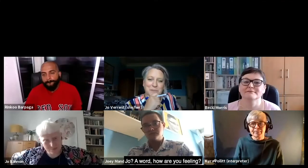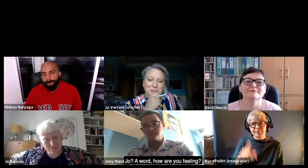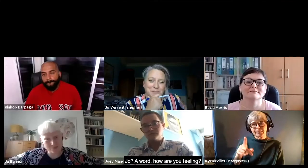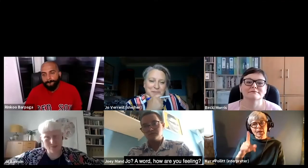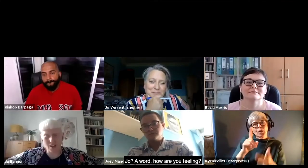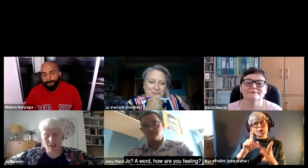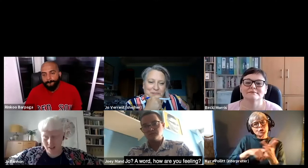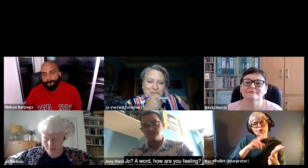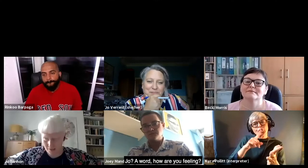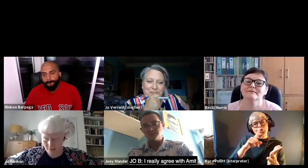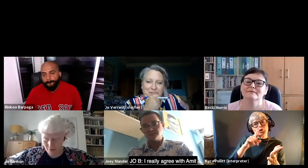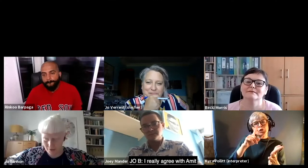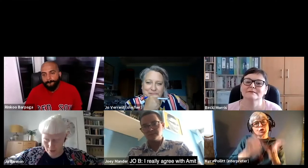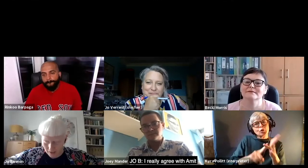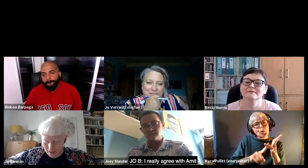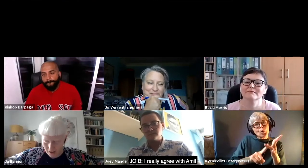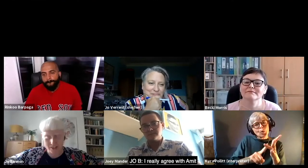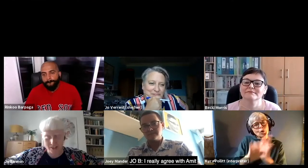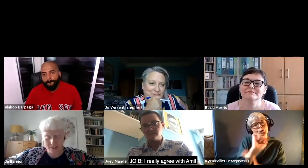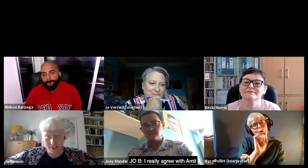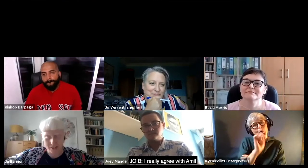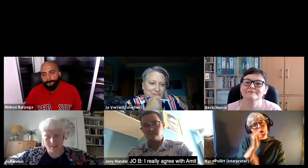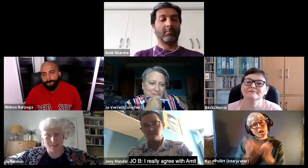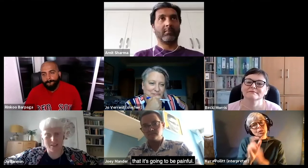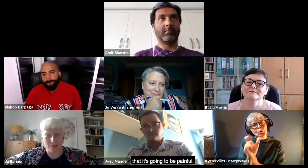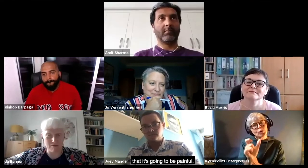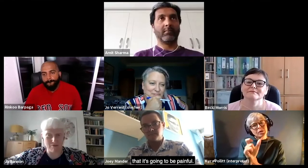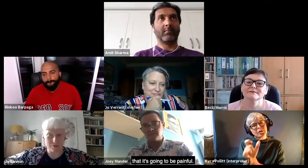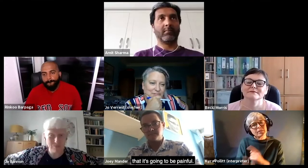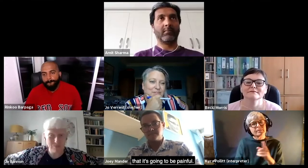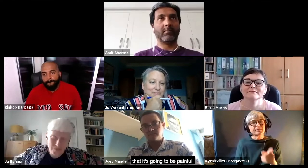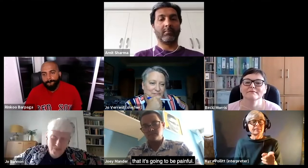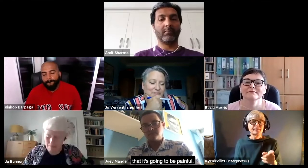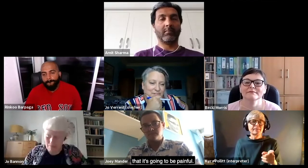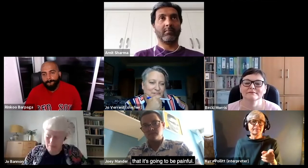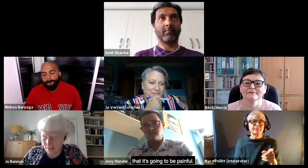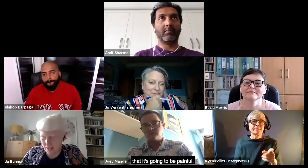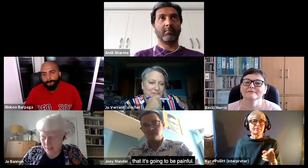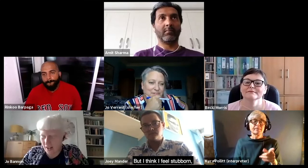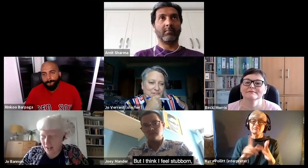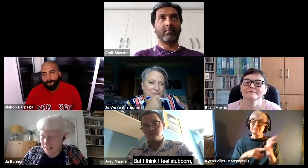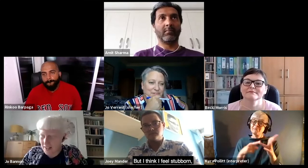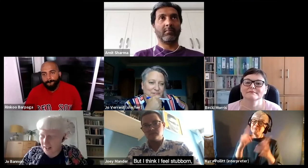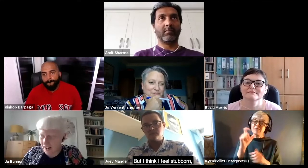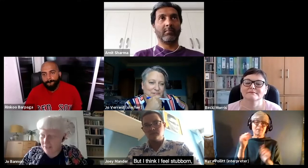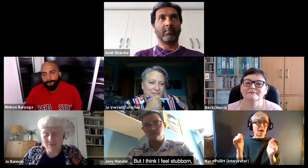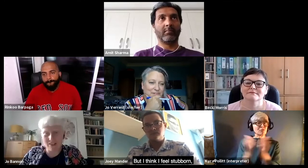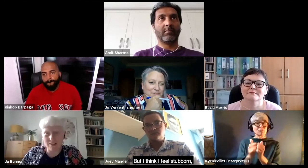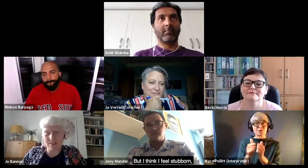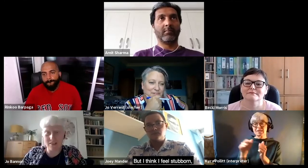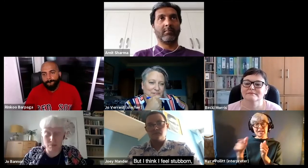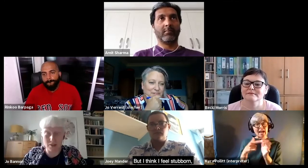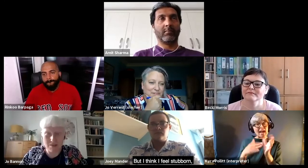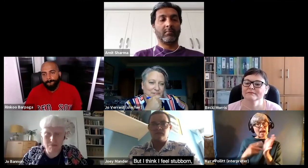feeling? Well, I really agree with Amit that I think it's going to be painful. But I think I